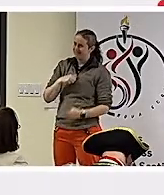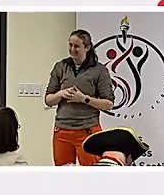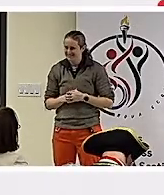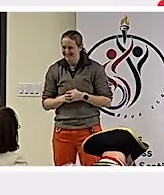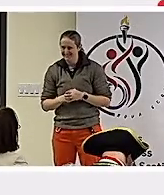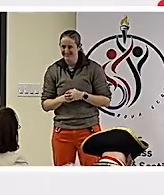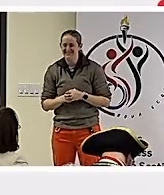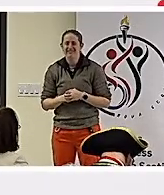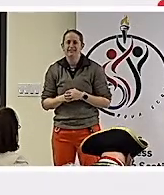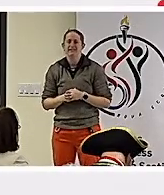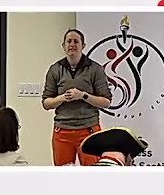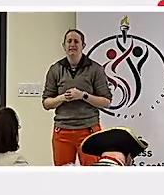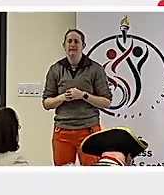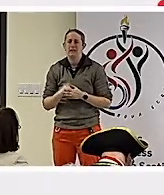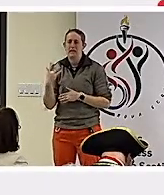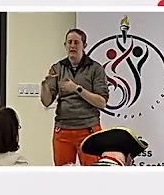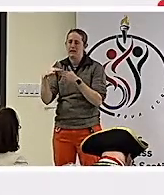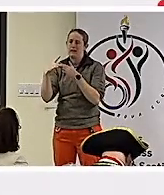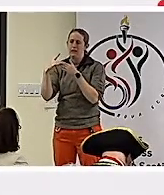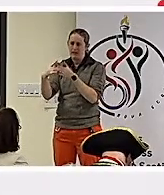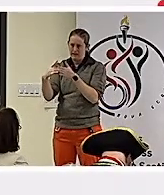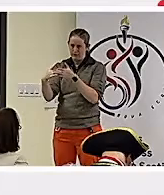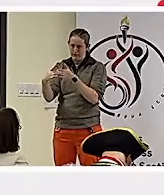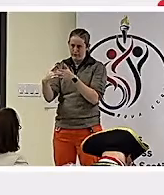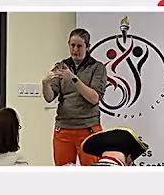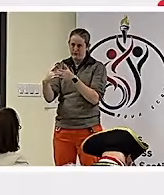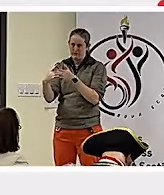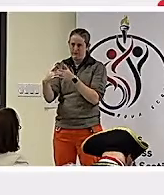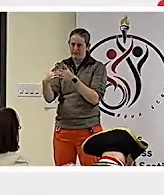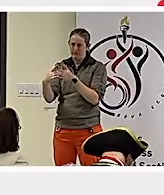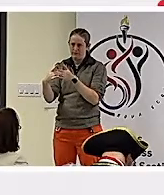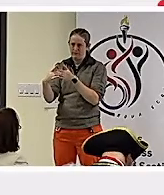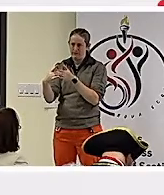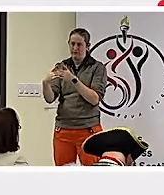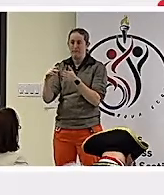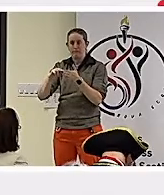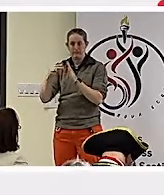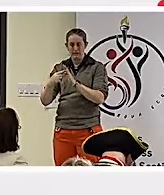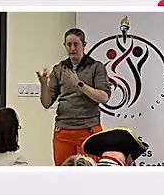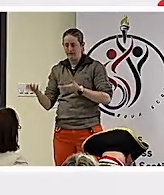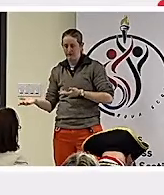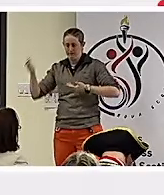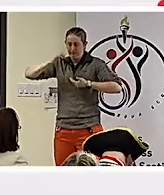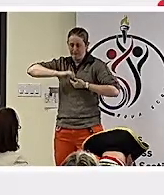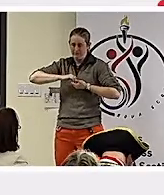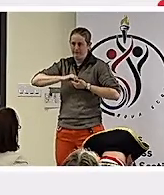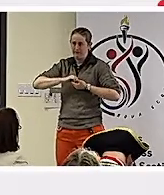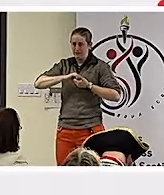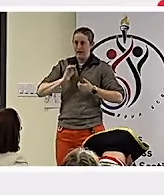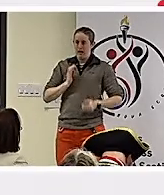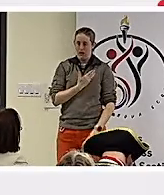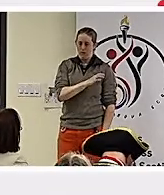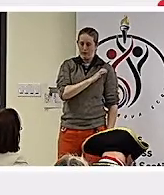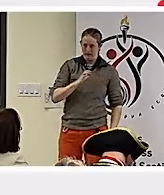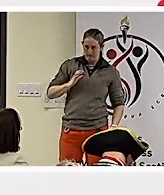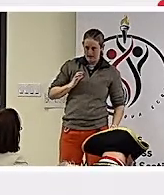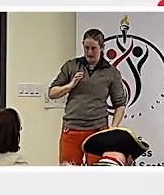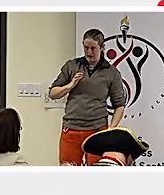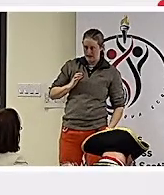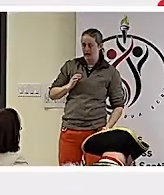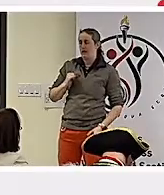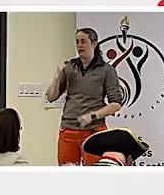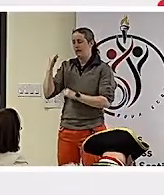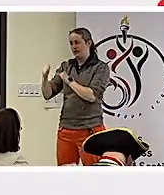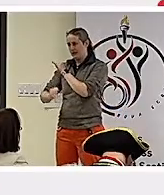As part of this leadership, a collaborative partnership between the PANS Committee and the International Day